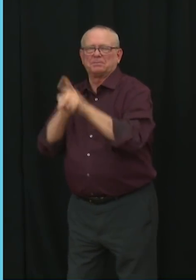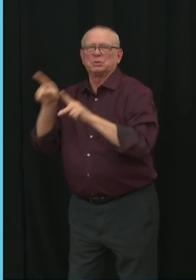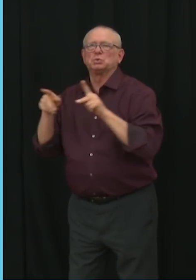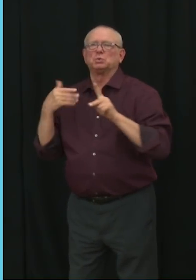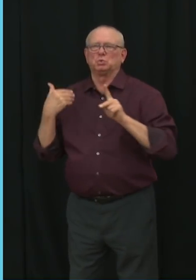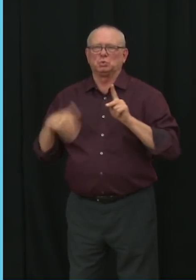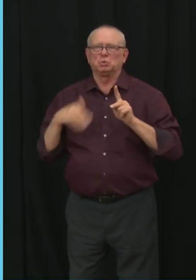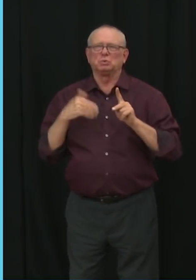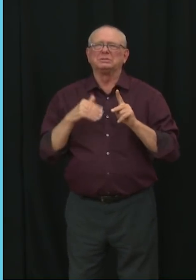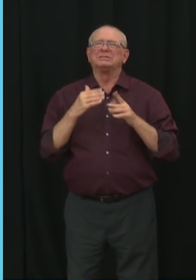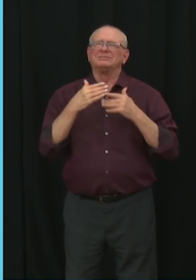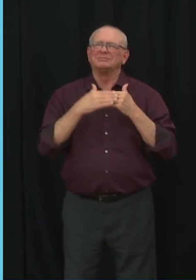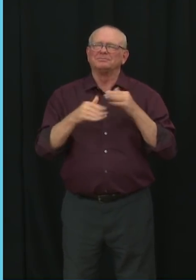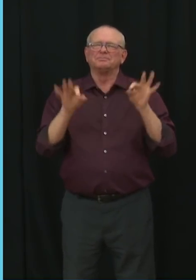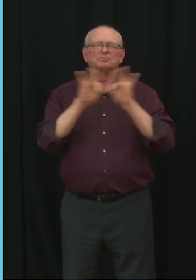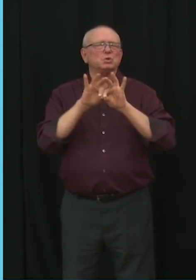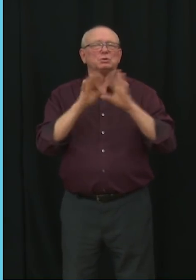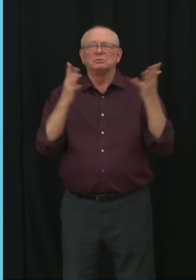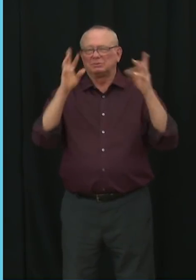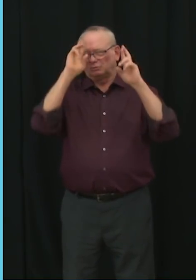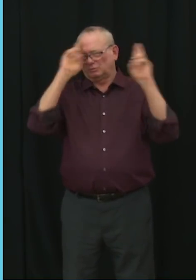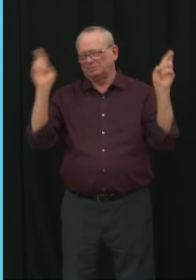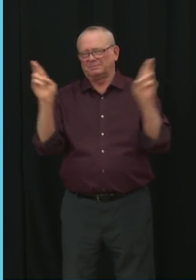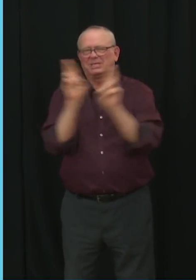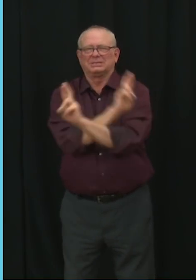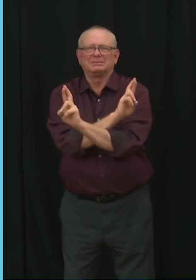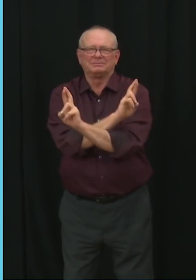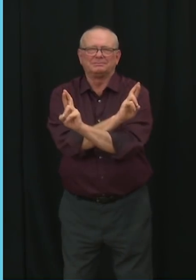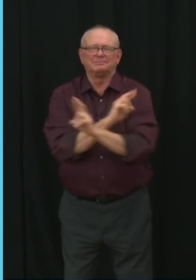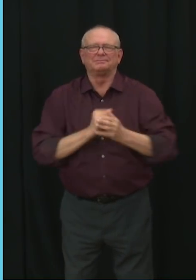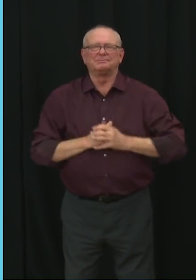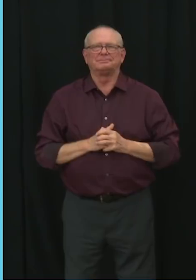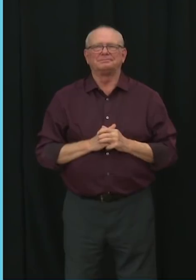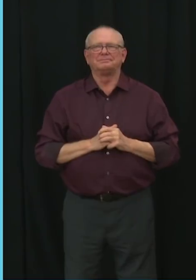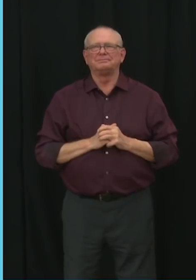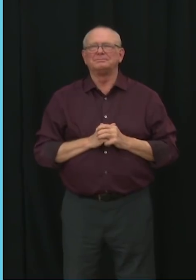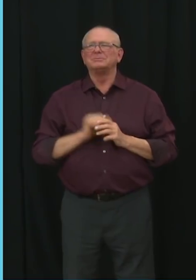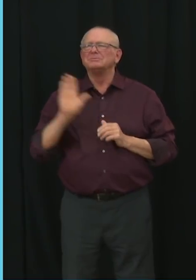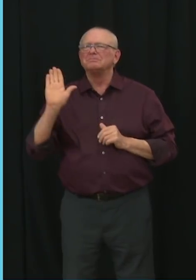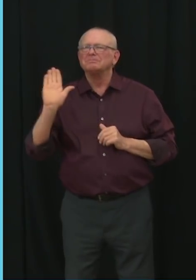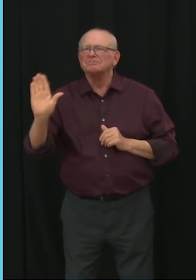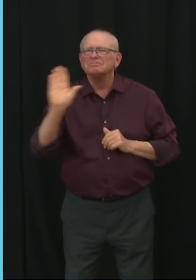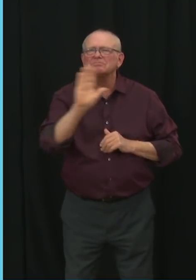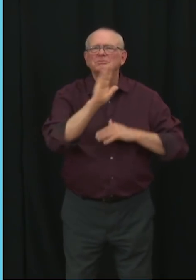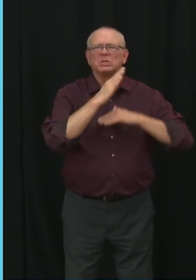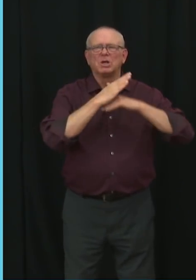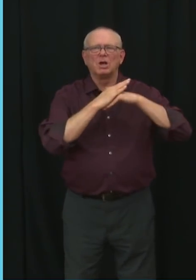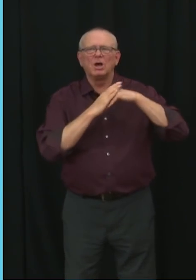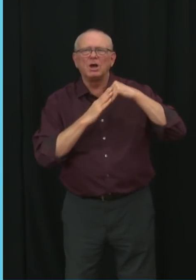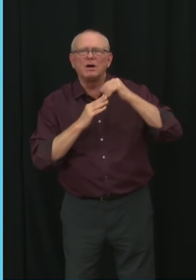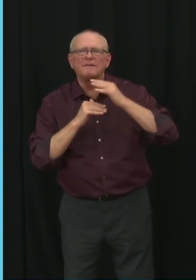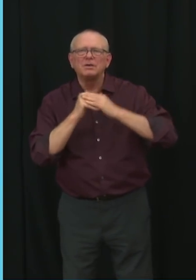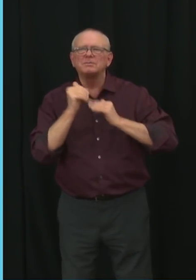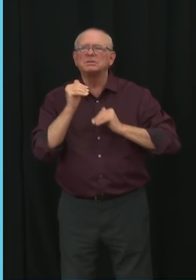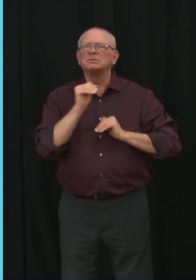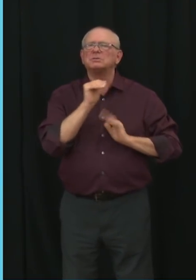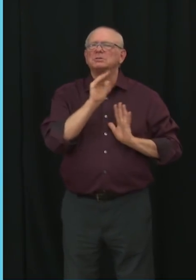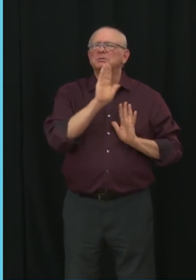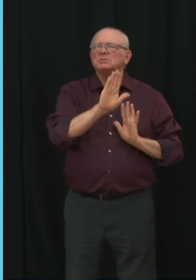way to respect each other's previous experiences, comfort levels, and risk context, different as they may be from our